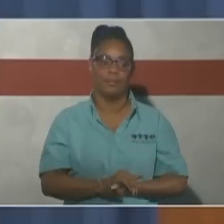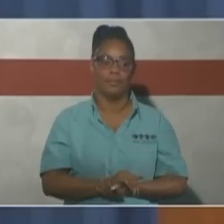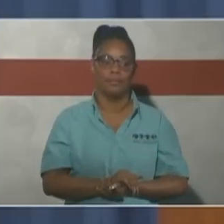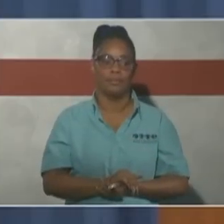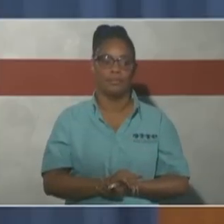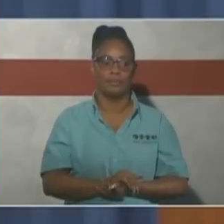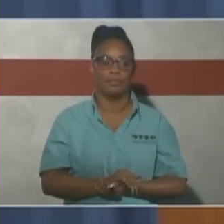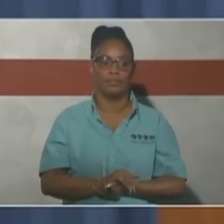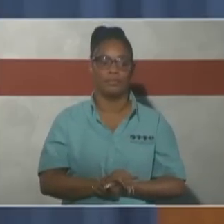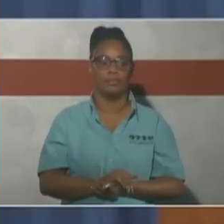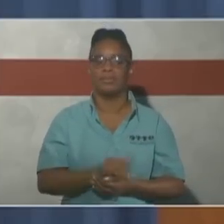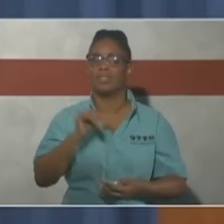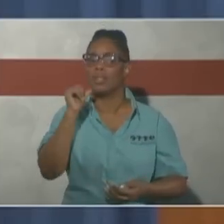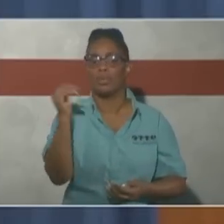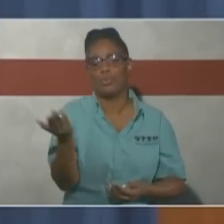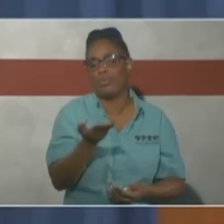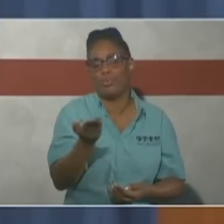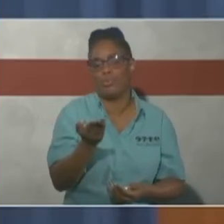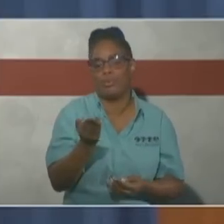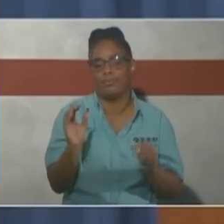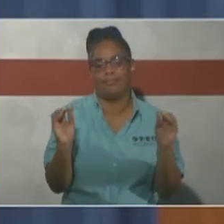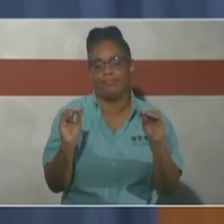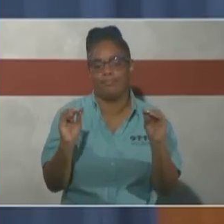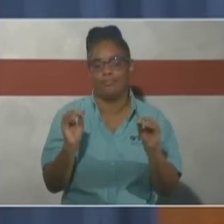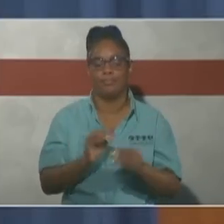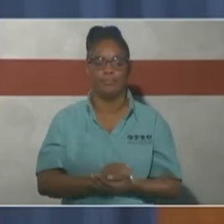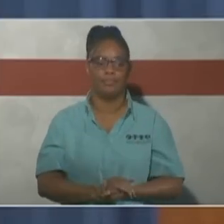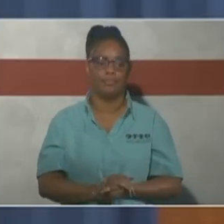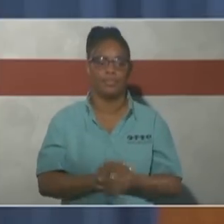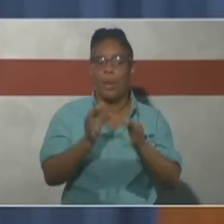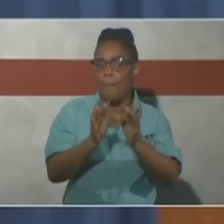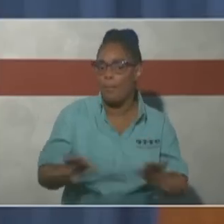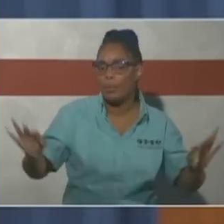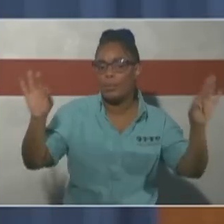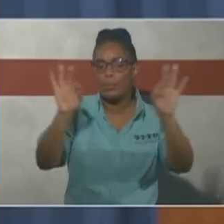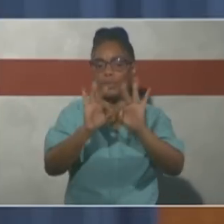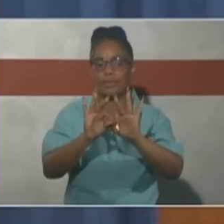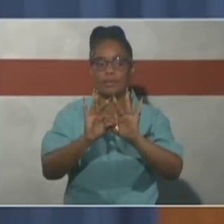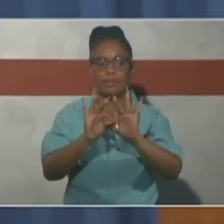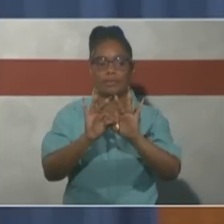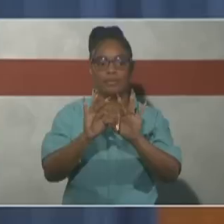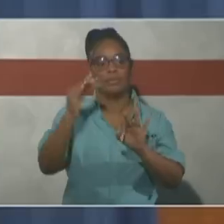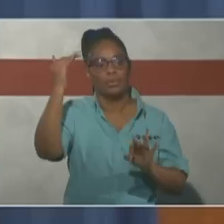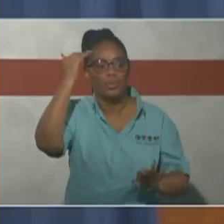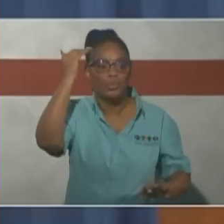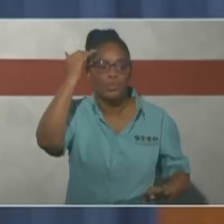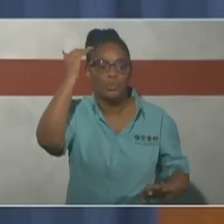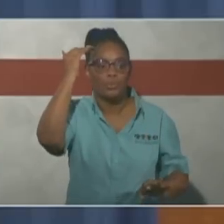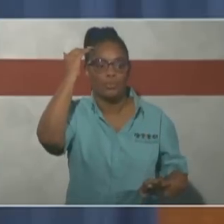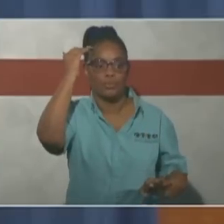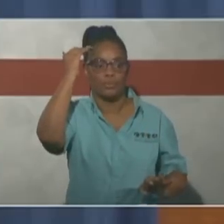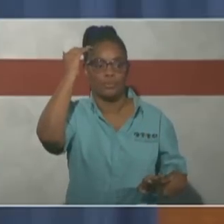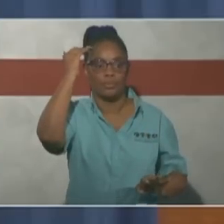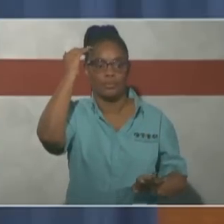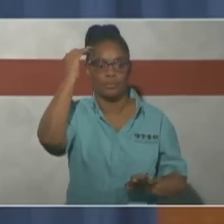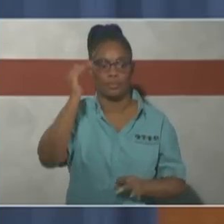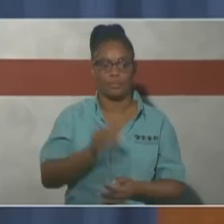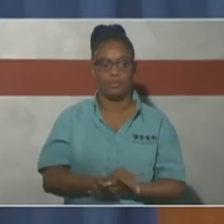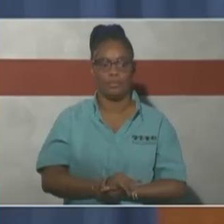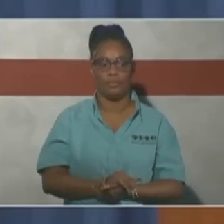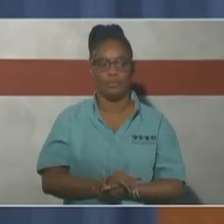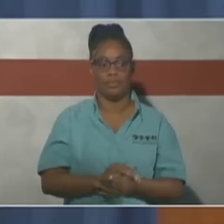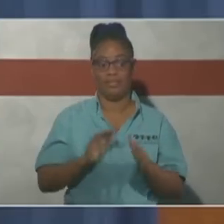higher chance of exiting the ICU alive. The message is